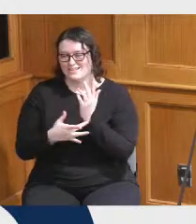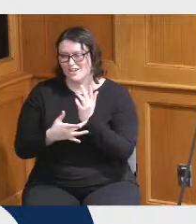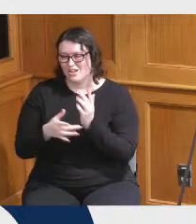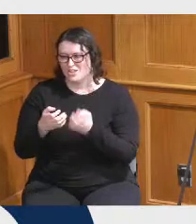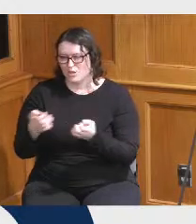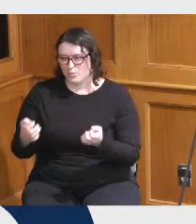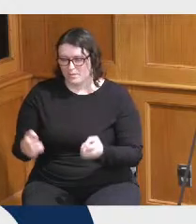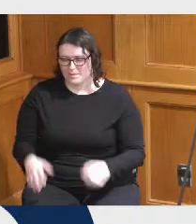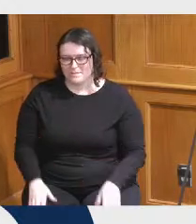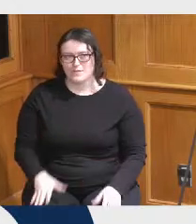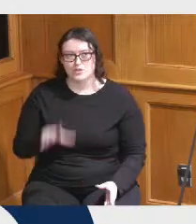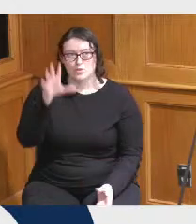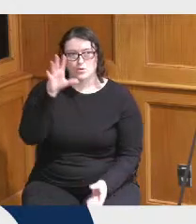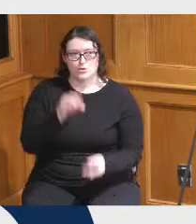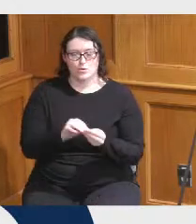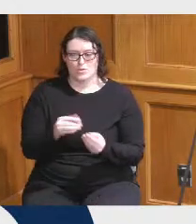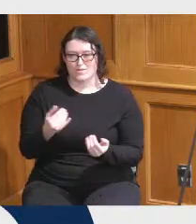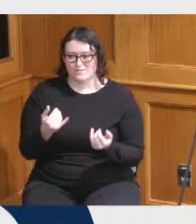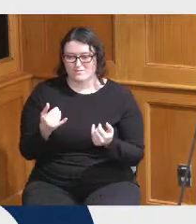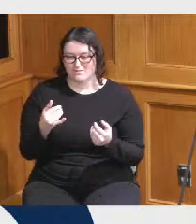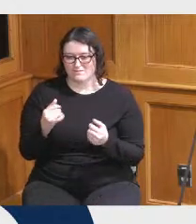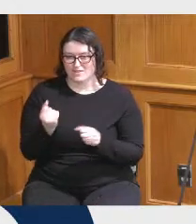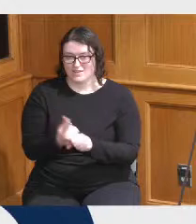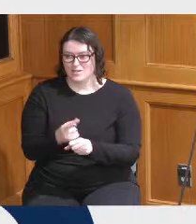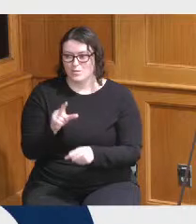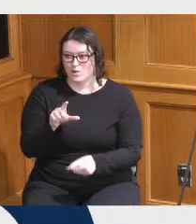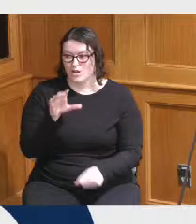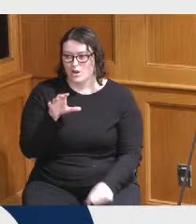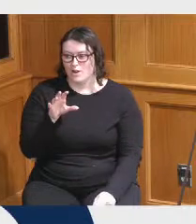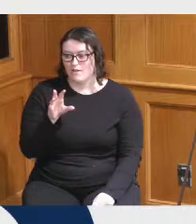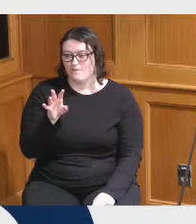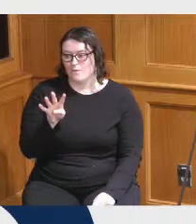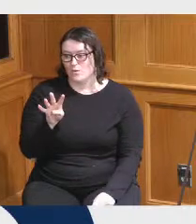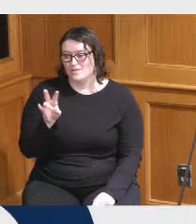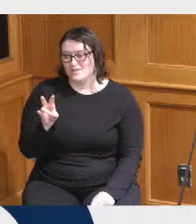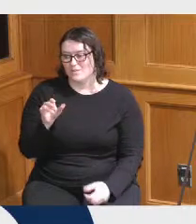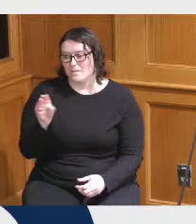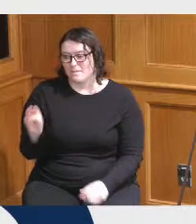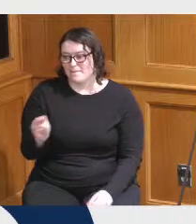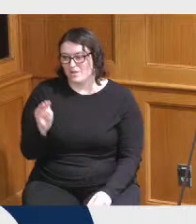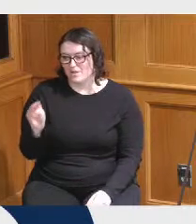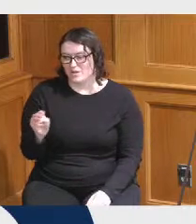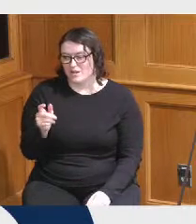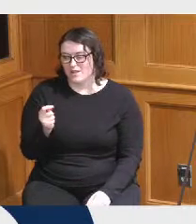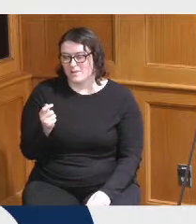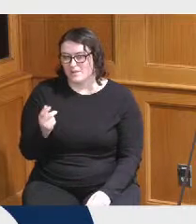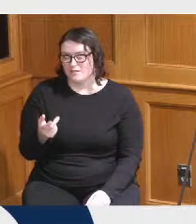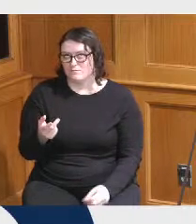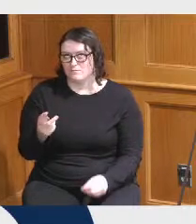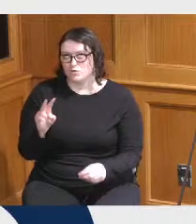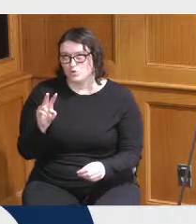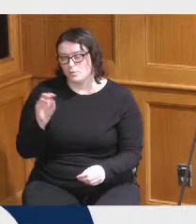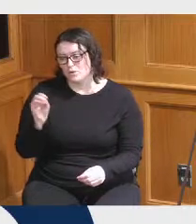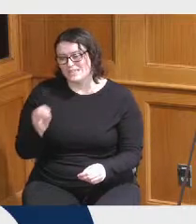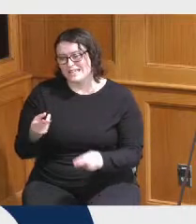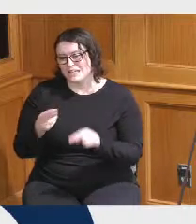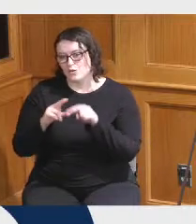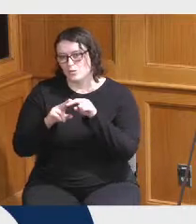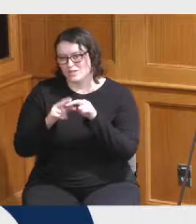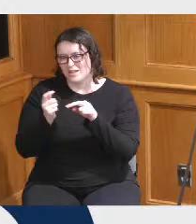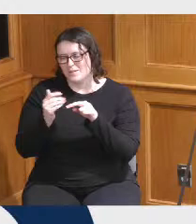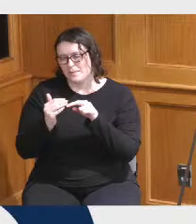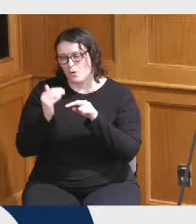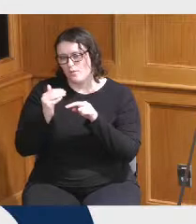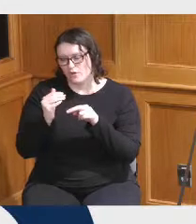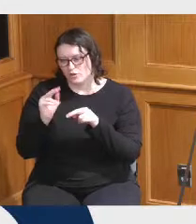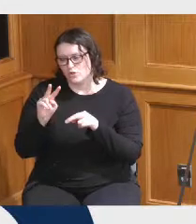total this year is about $147 million. This is a little over a 2% increase from